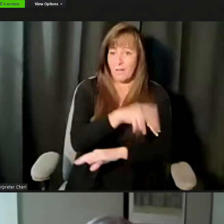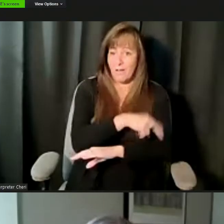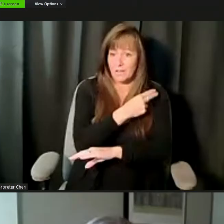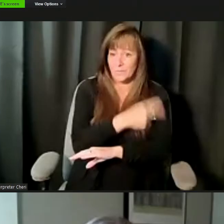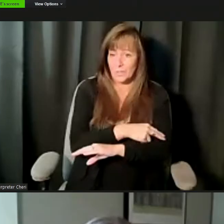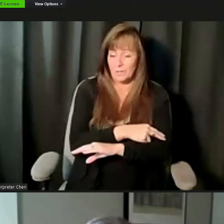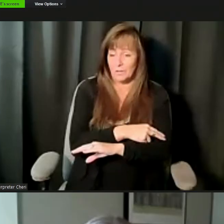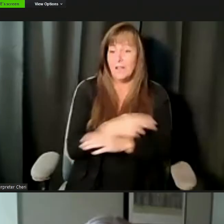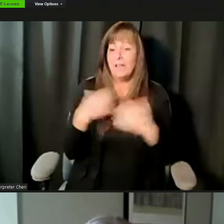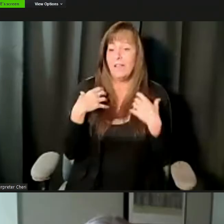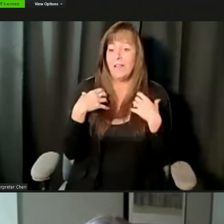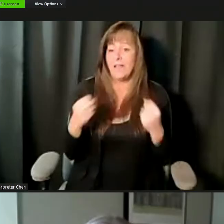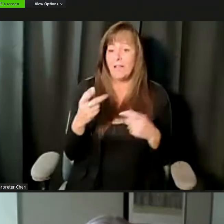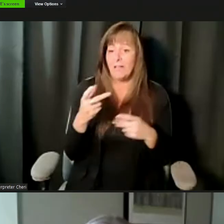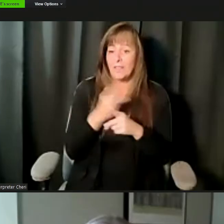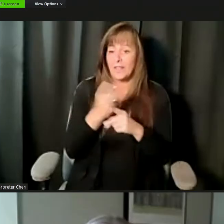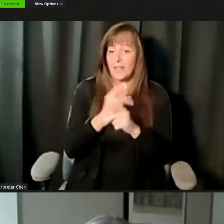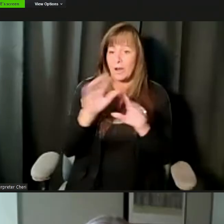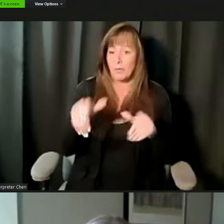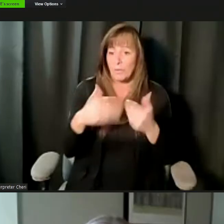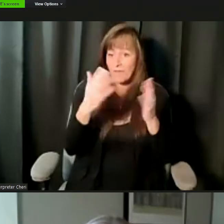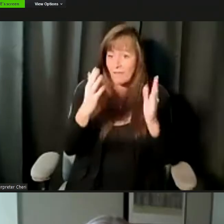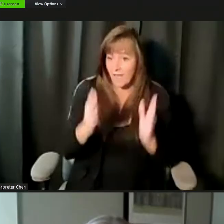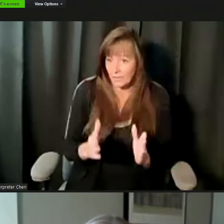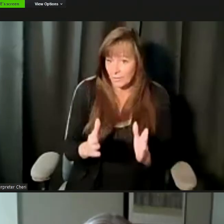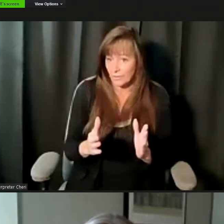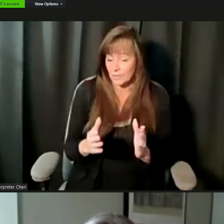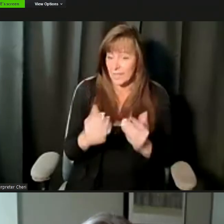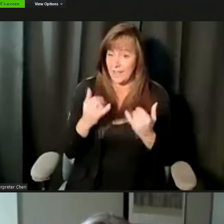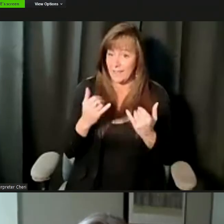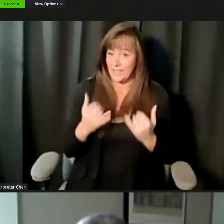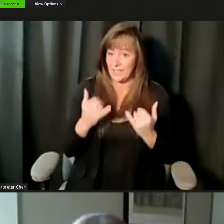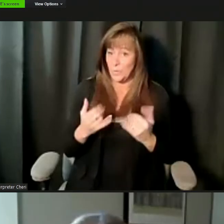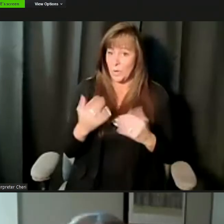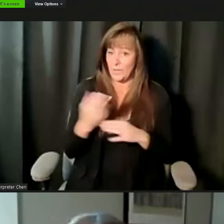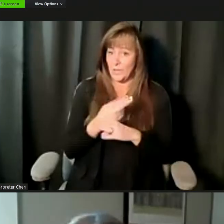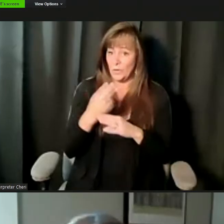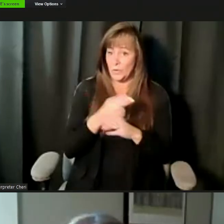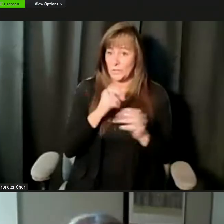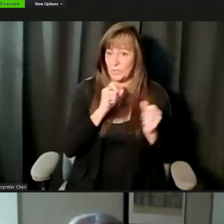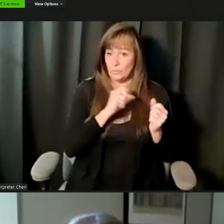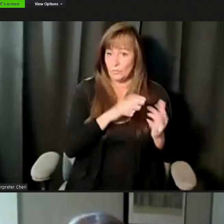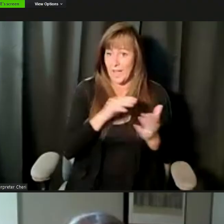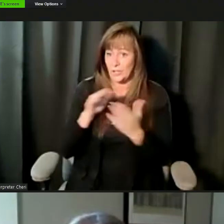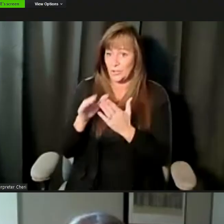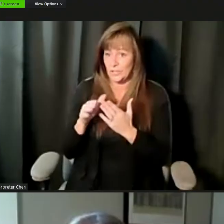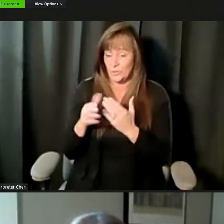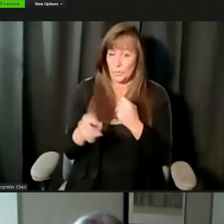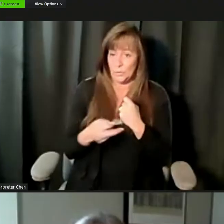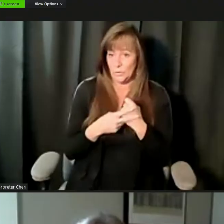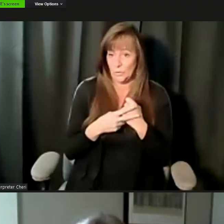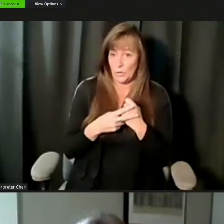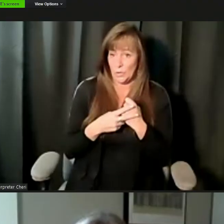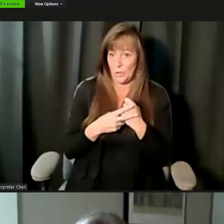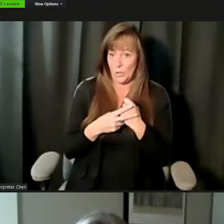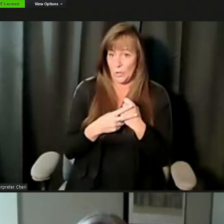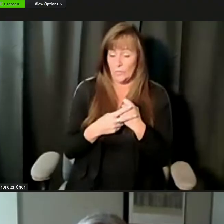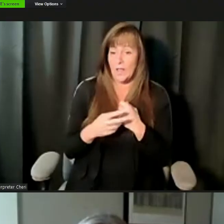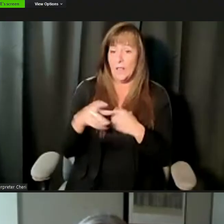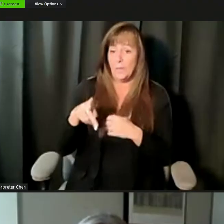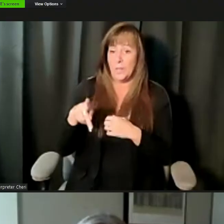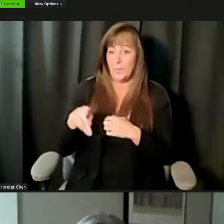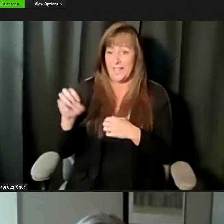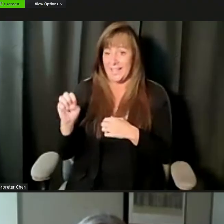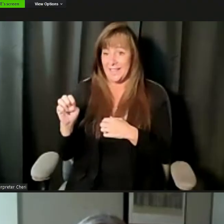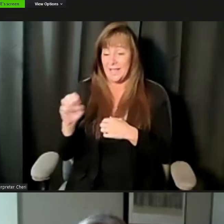providers, and at this point, they're still, using strategies to conserve their PPE, but they are not at a point where they are